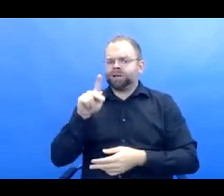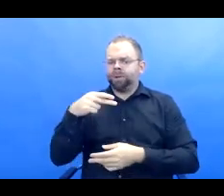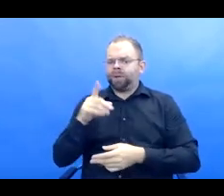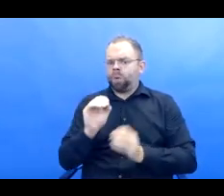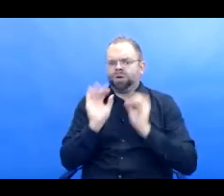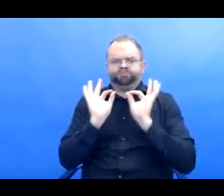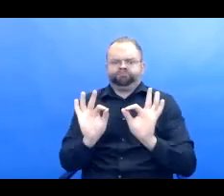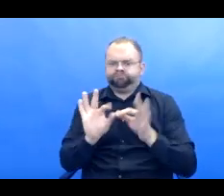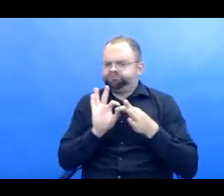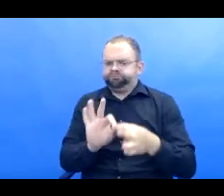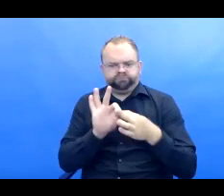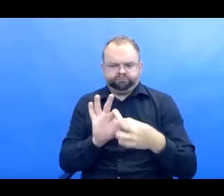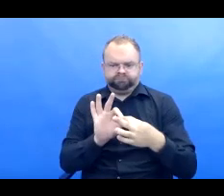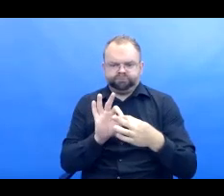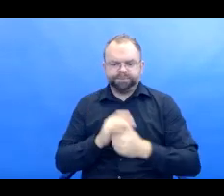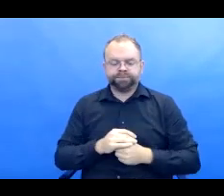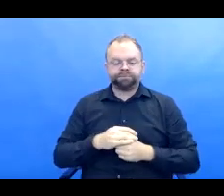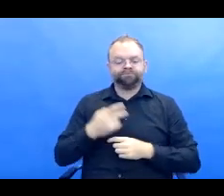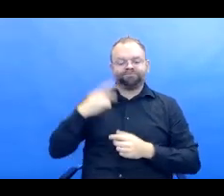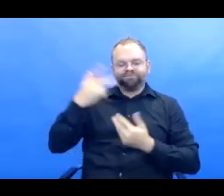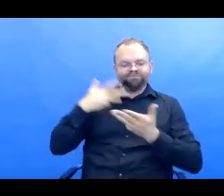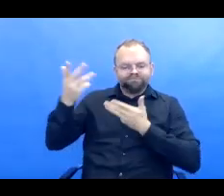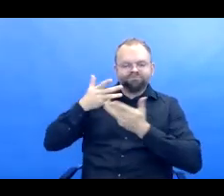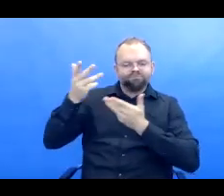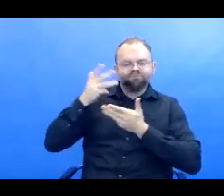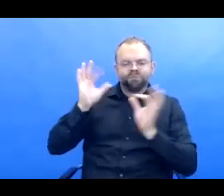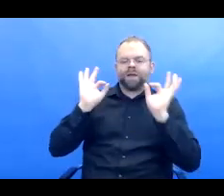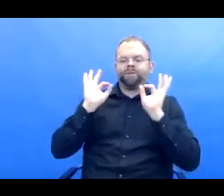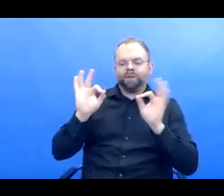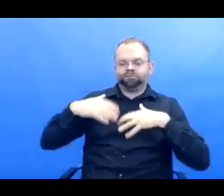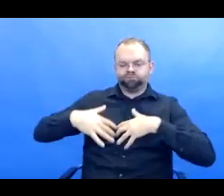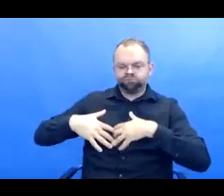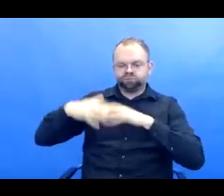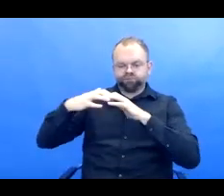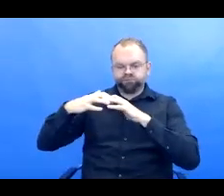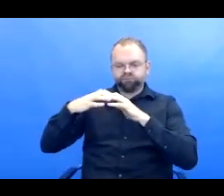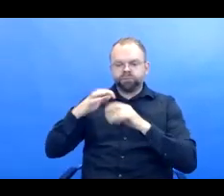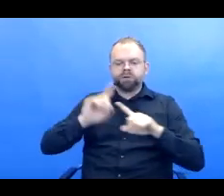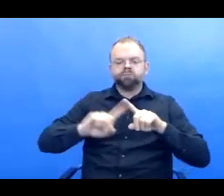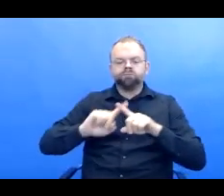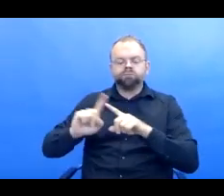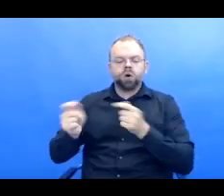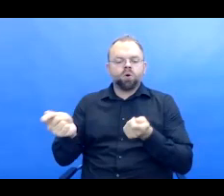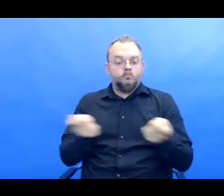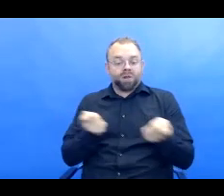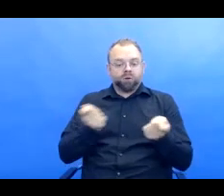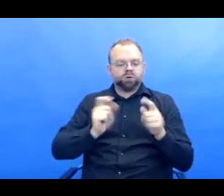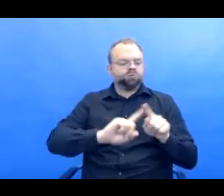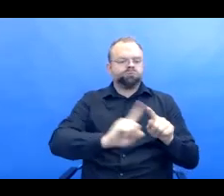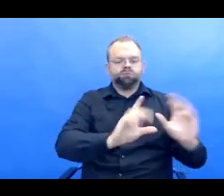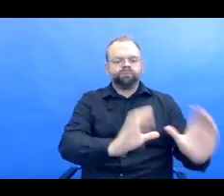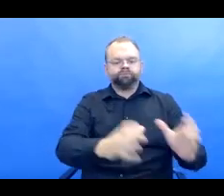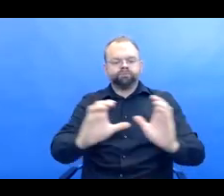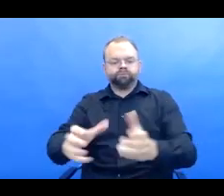government departments. It is chaired by the State Department of Social Protection. It has DPO